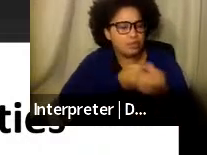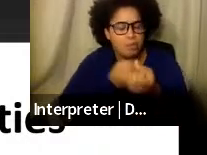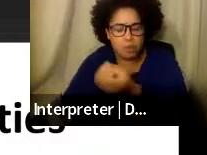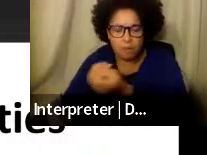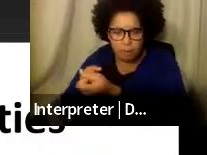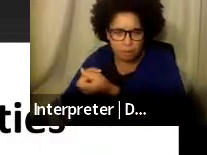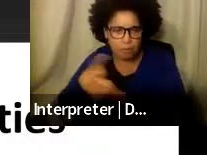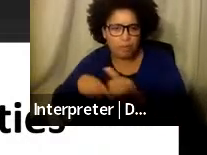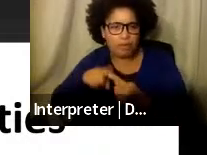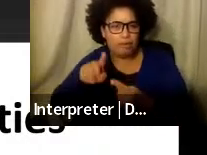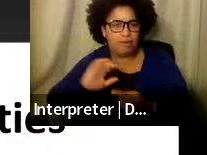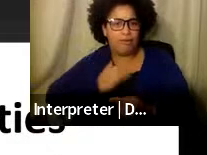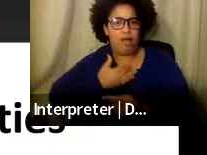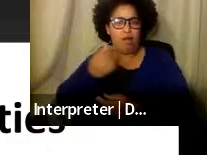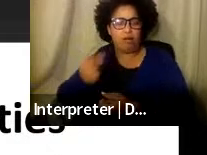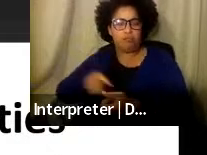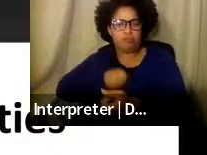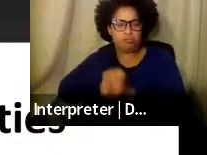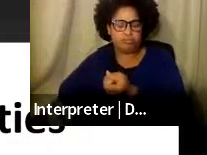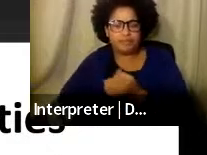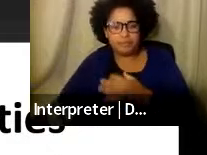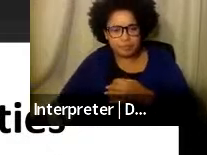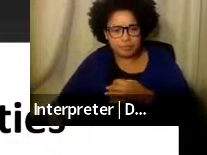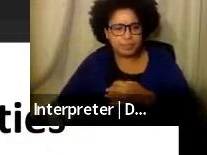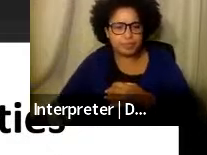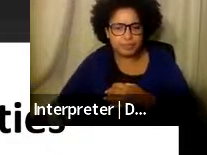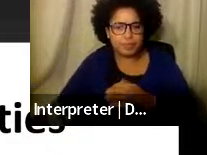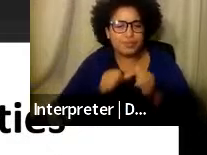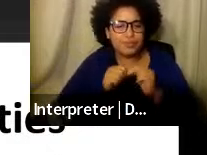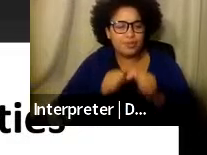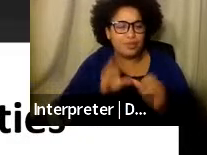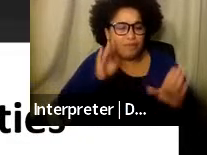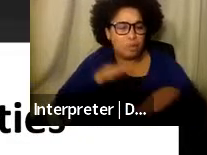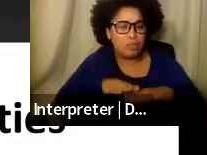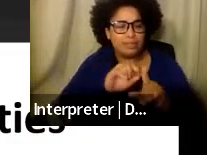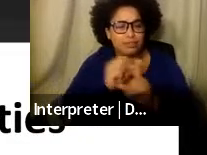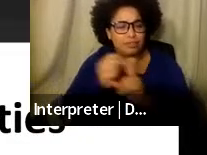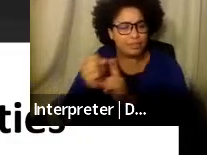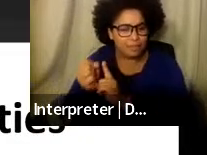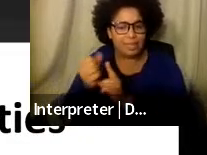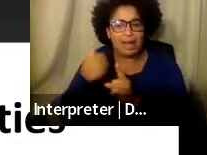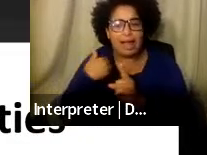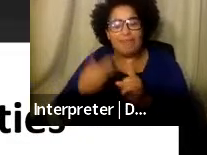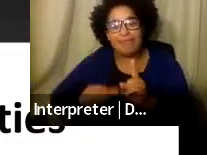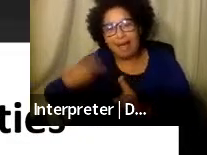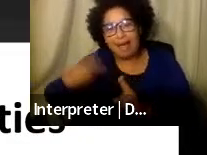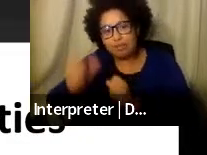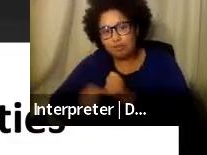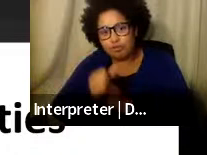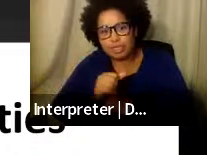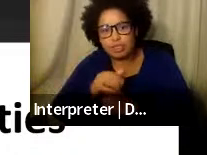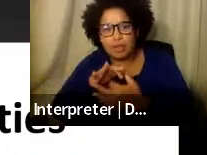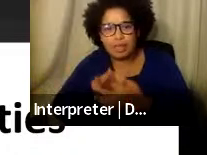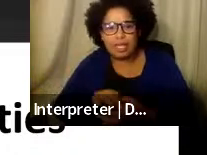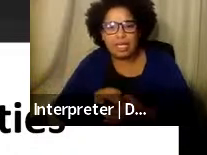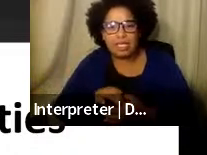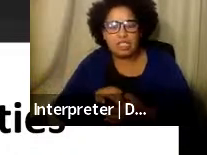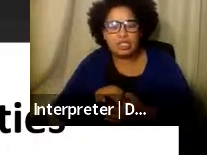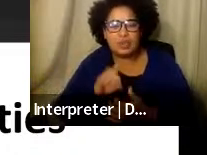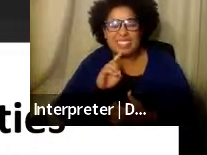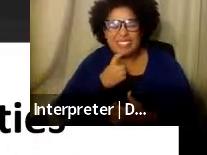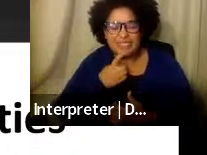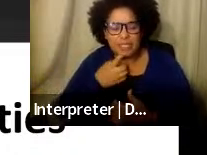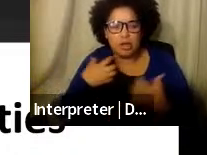as needed. And of course, we'll continue to focus on those settings that have the highest risk for severe health